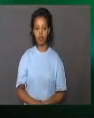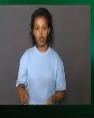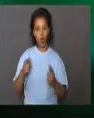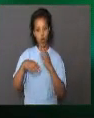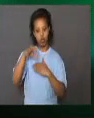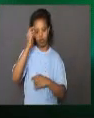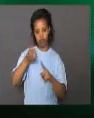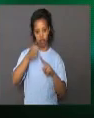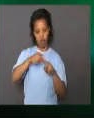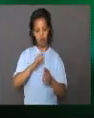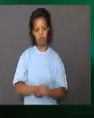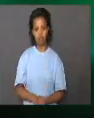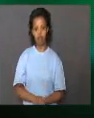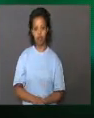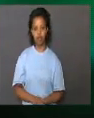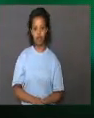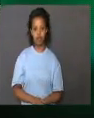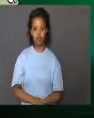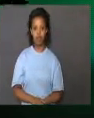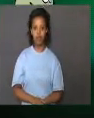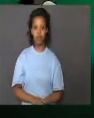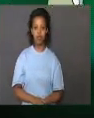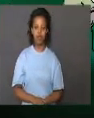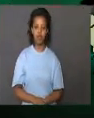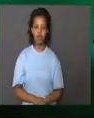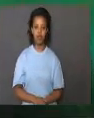Let's get back to our lesson.